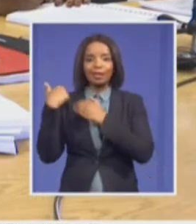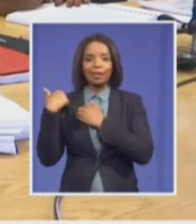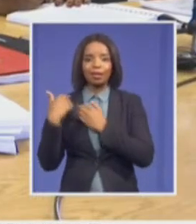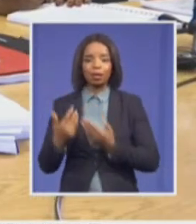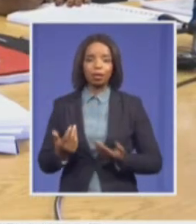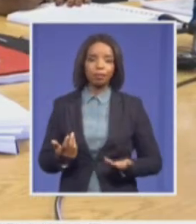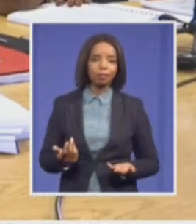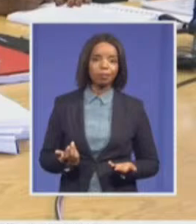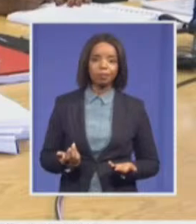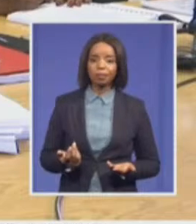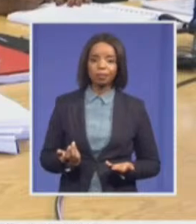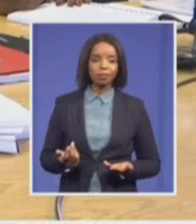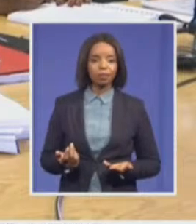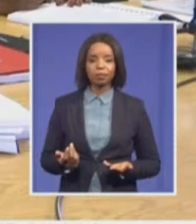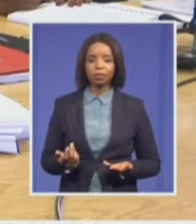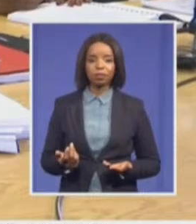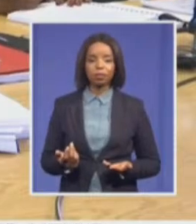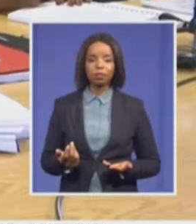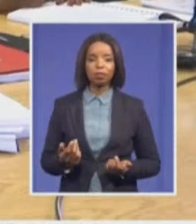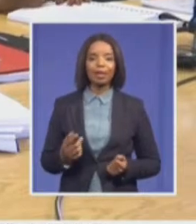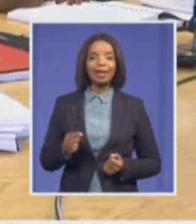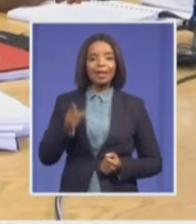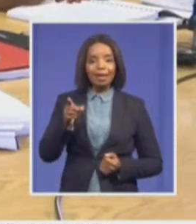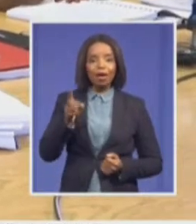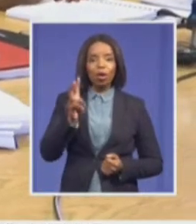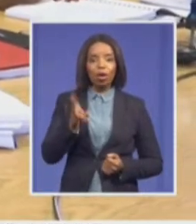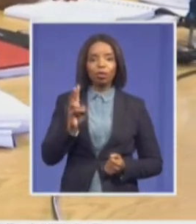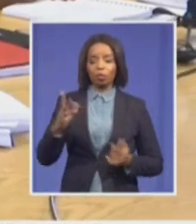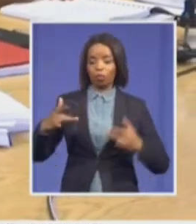confirming that he had lied to our colleagues.